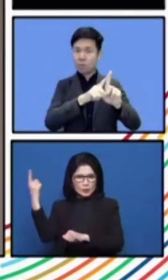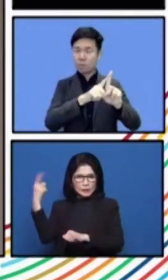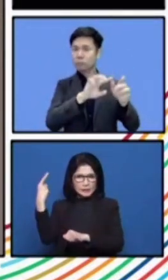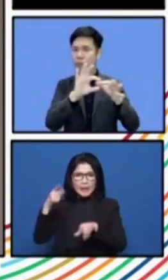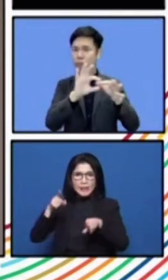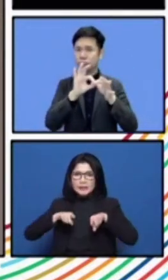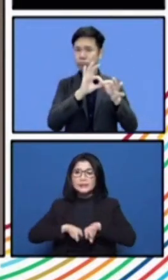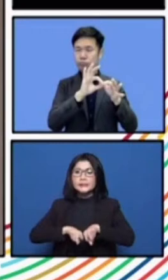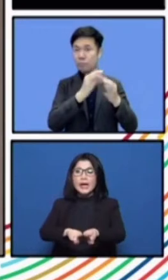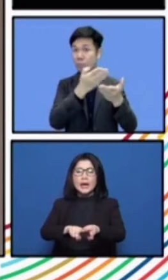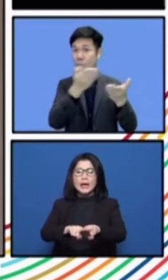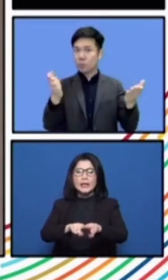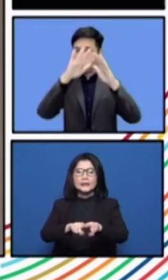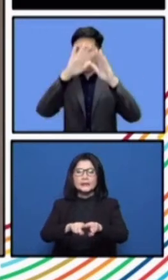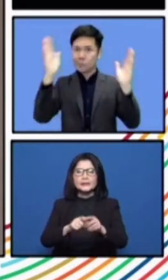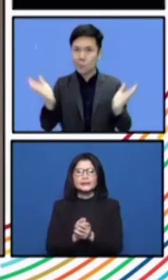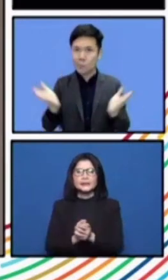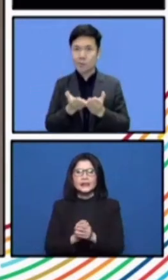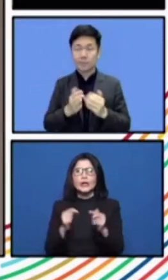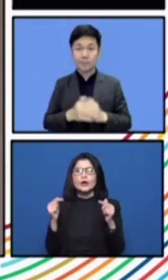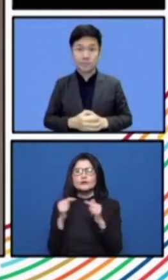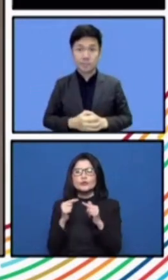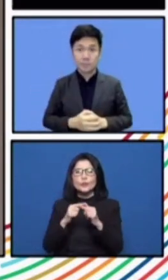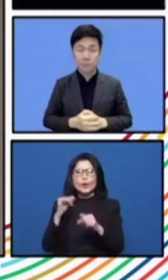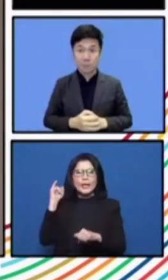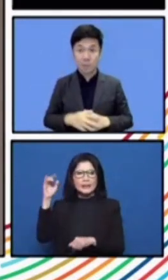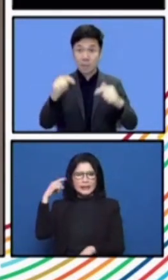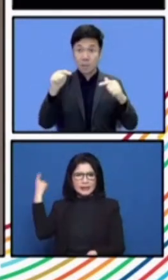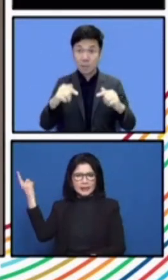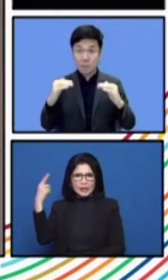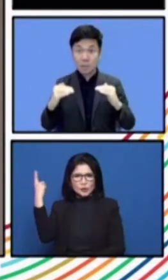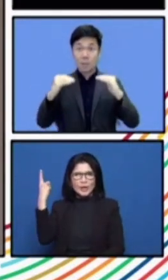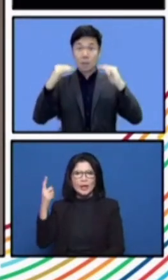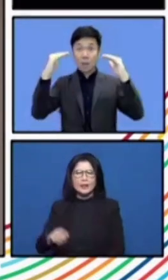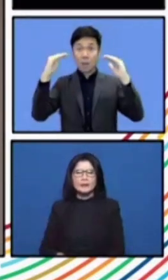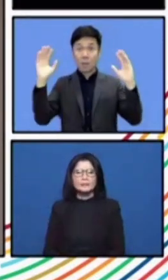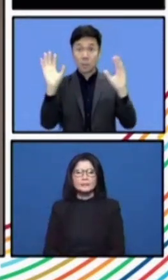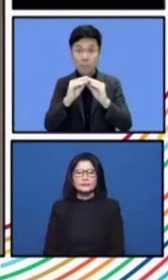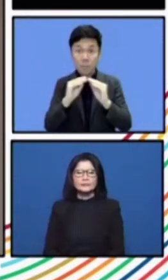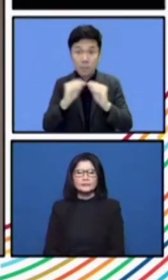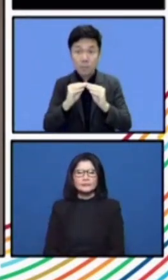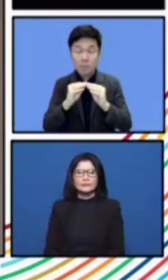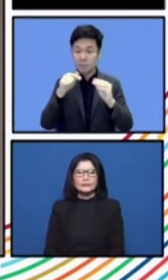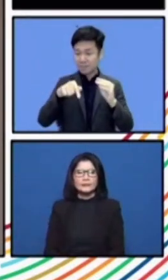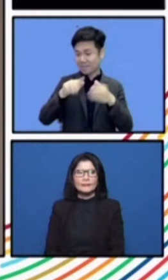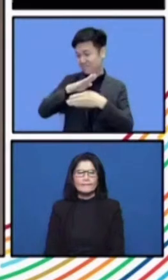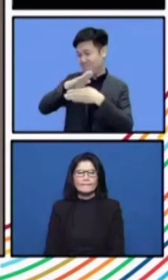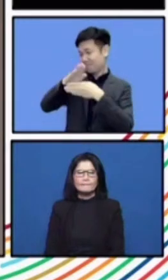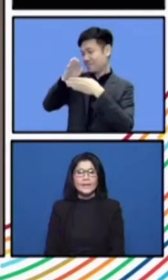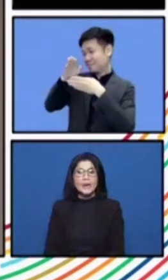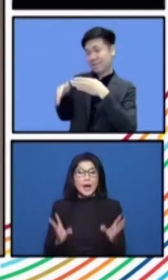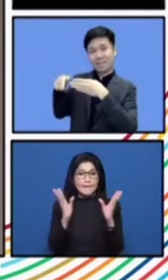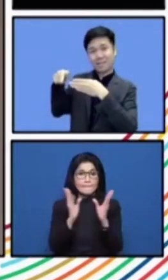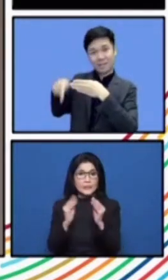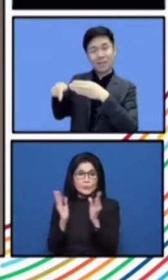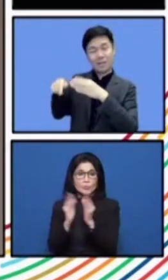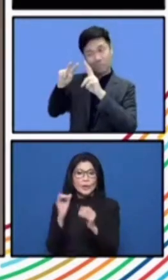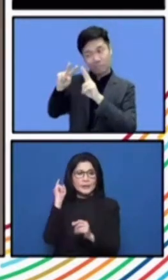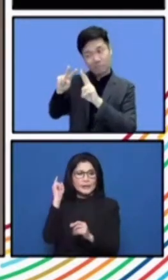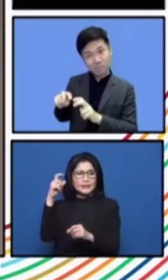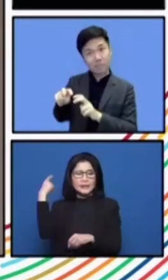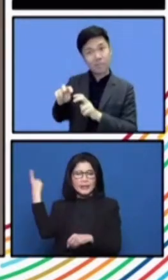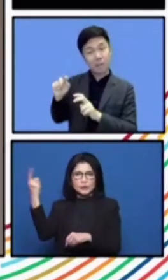Madame chair this high-level meeting focuses on the final review of the Asian and Pacific decade of Prisons